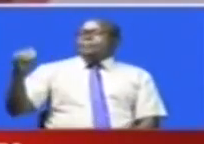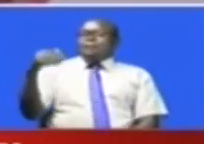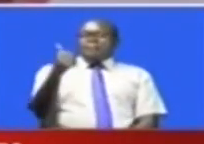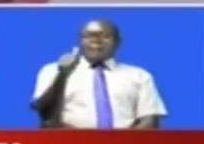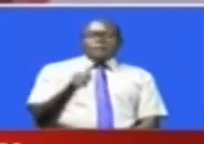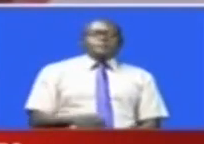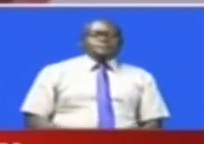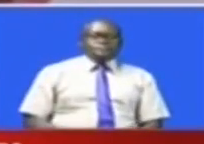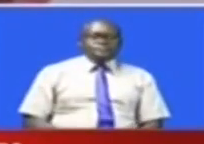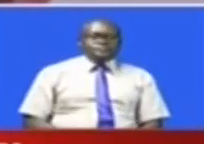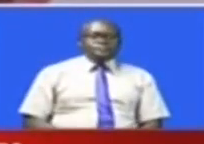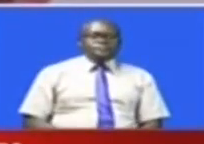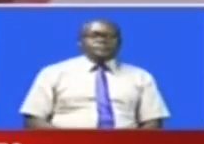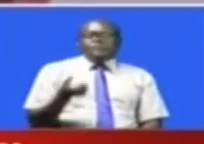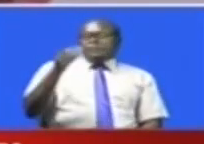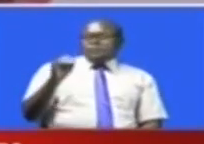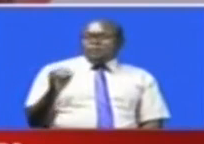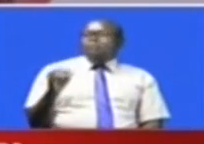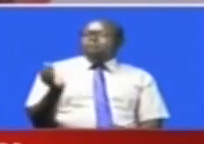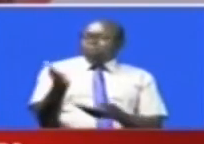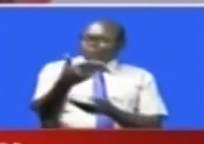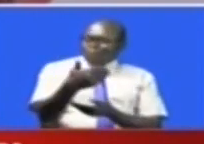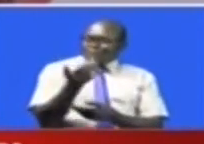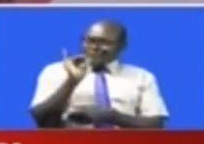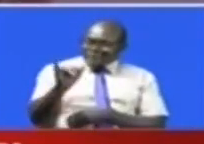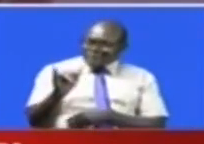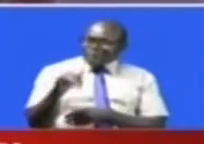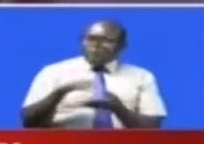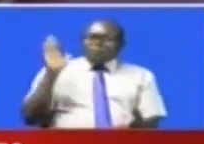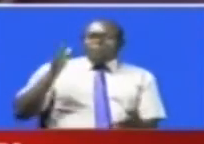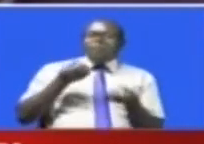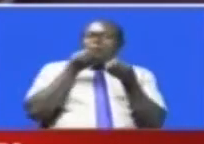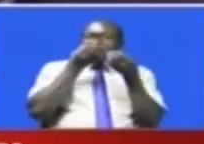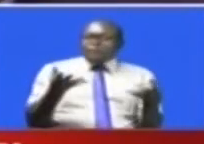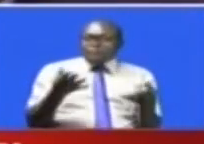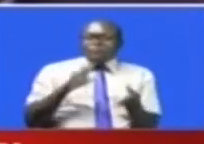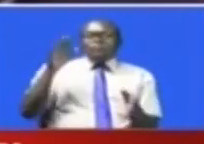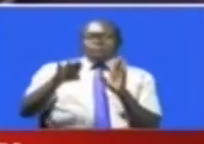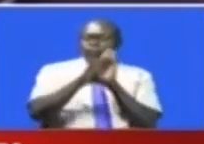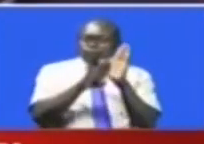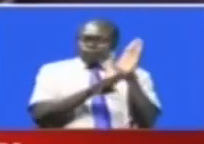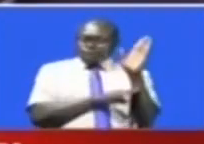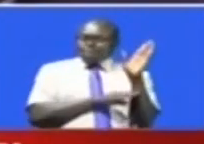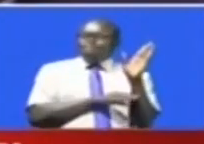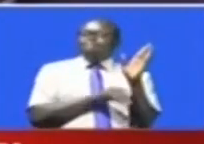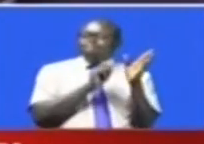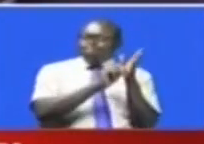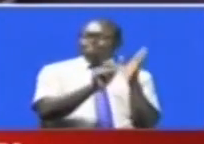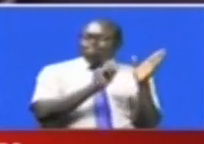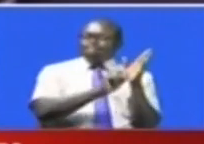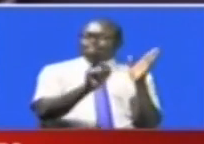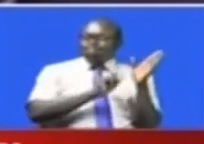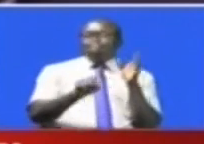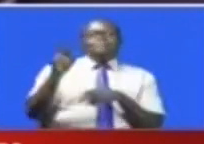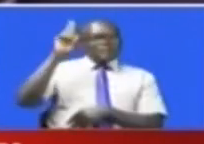gates behind me of the DCI. So what we gather is that more information or more statements are being recorded. And